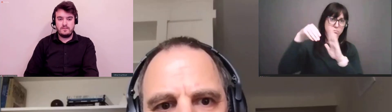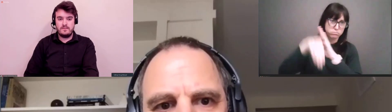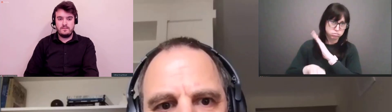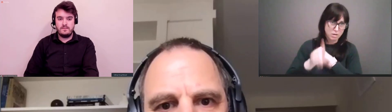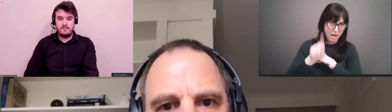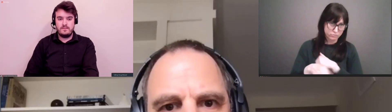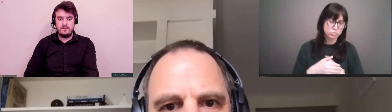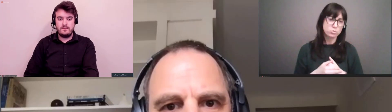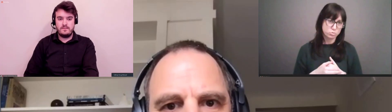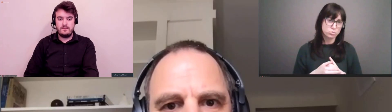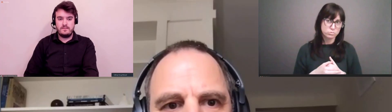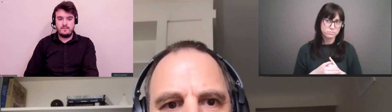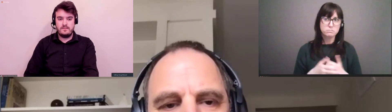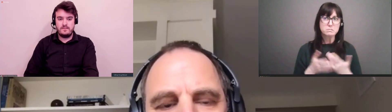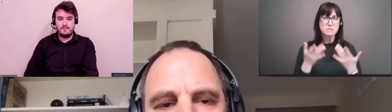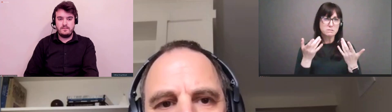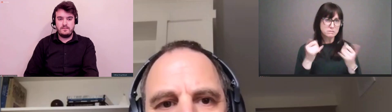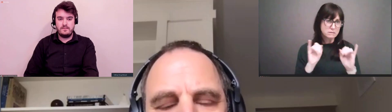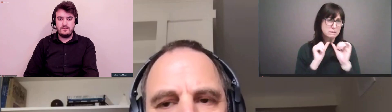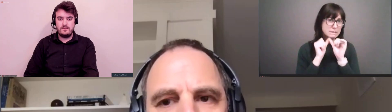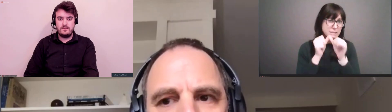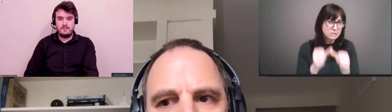to see some continued